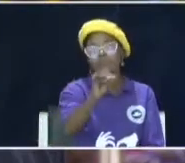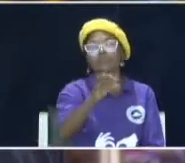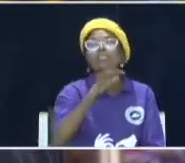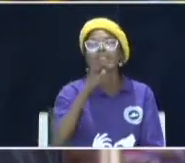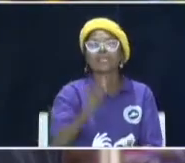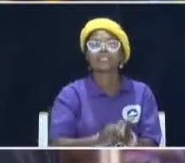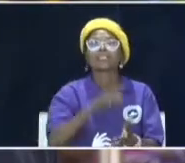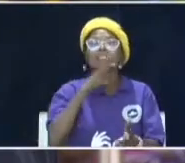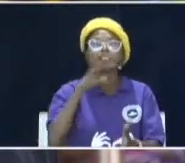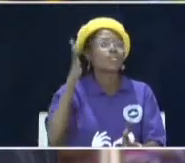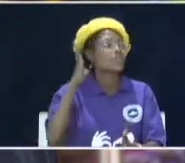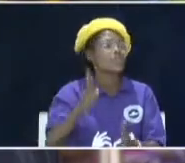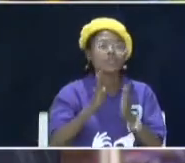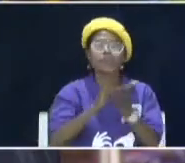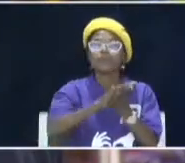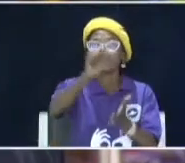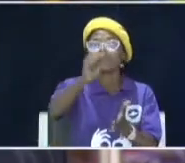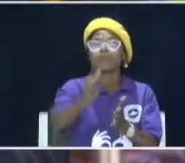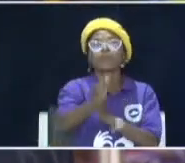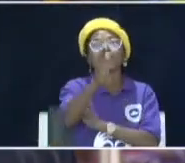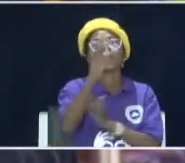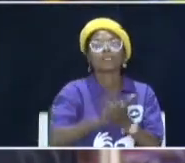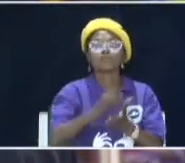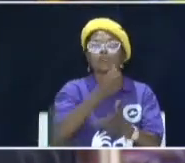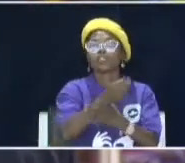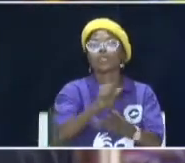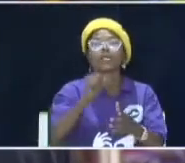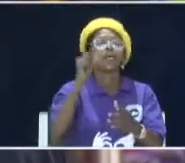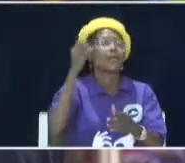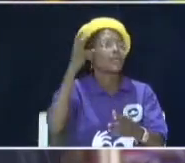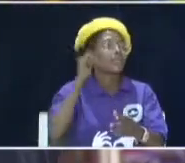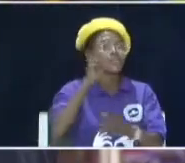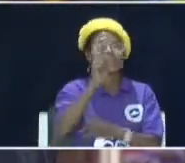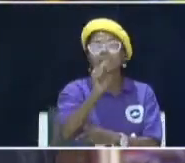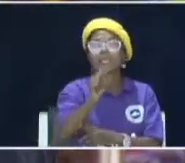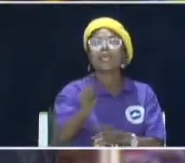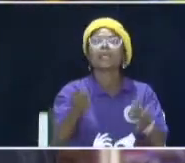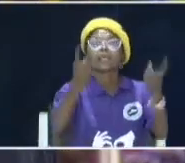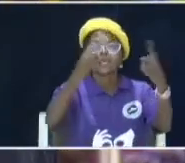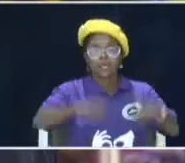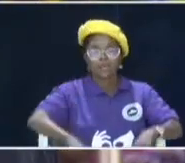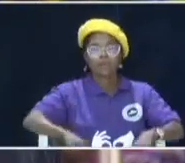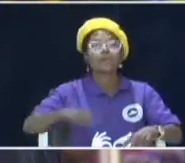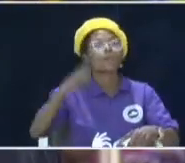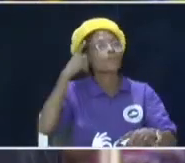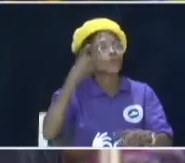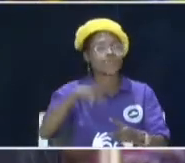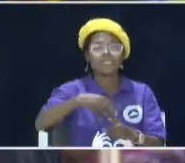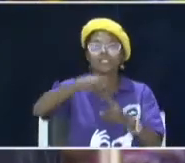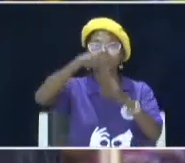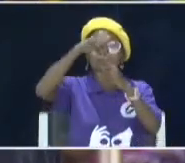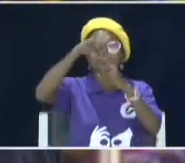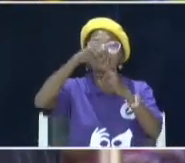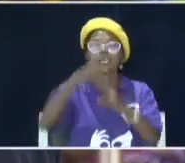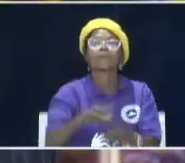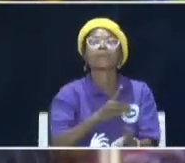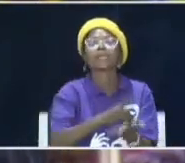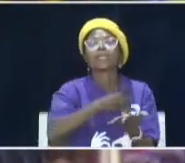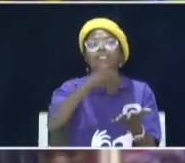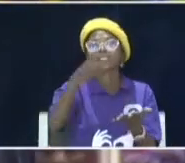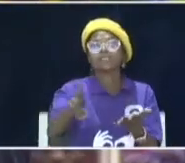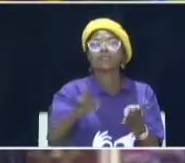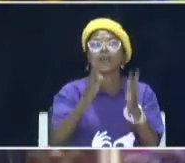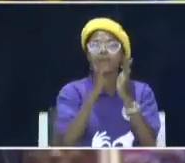testimony. Still believing God, he participated in the special divine encounter in February